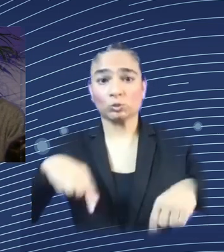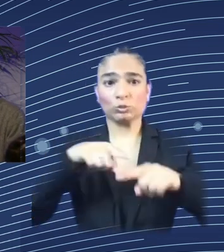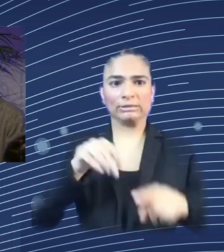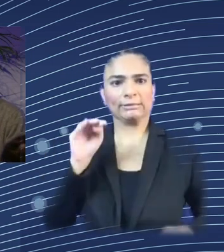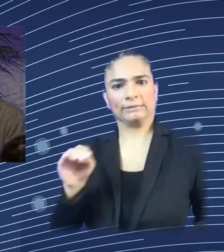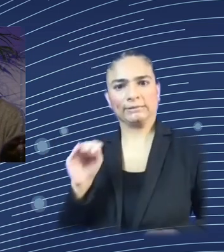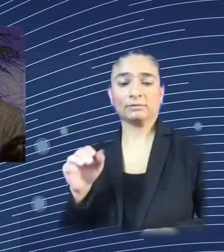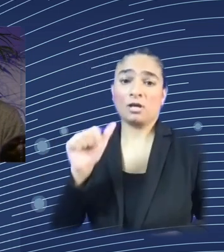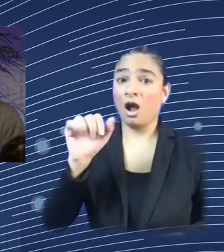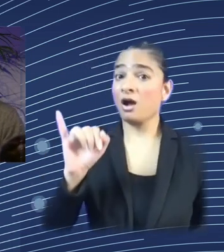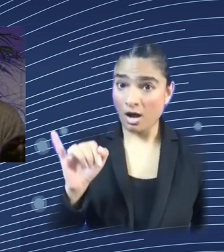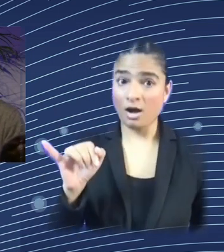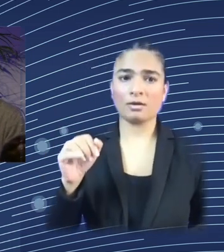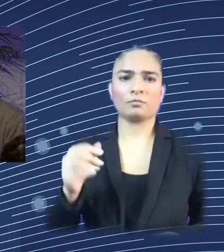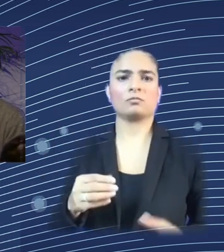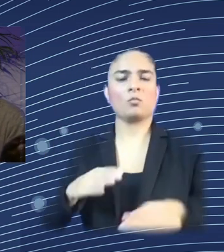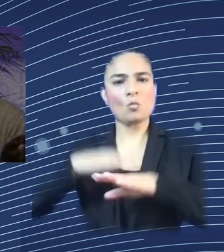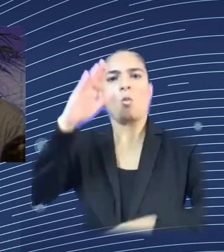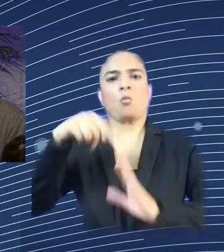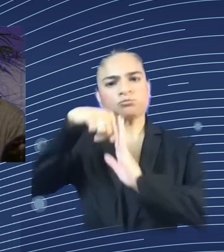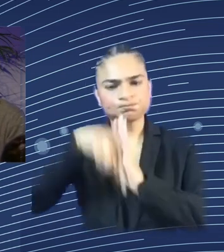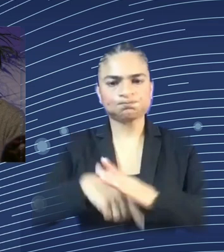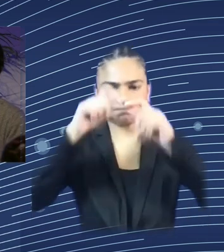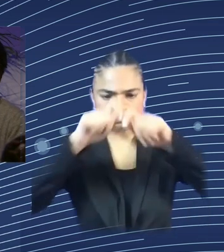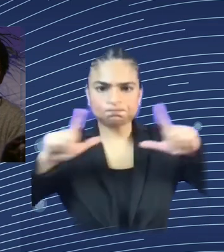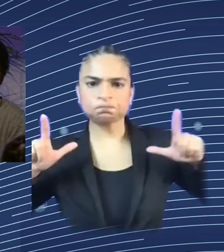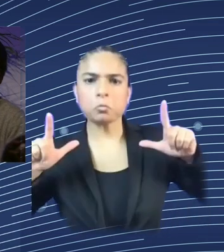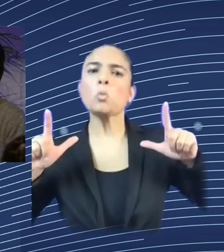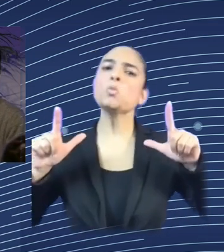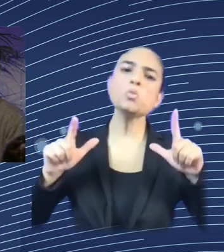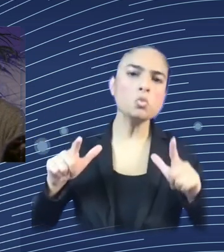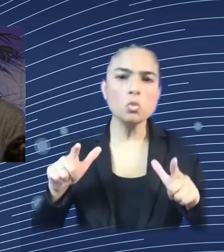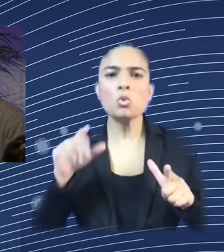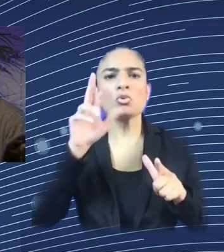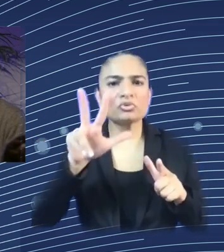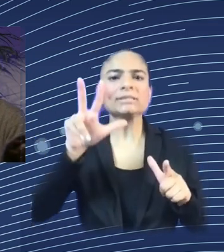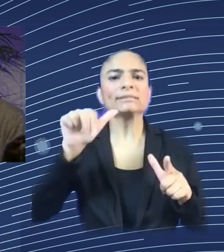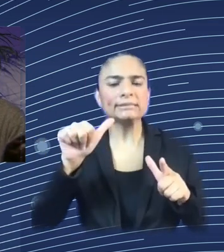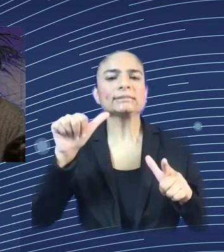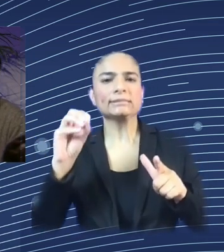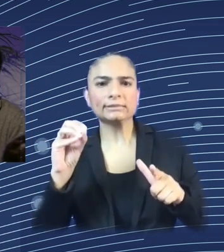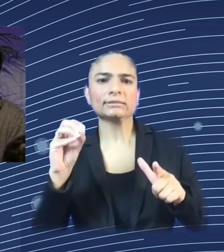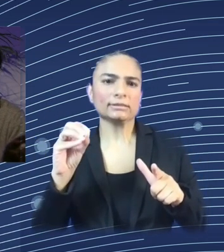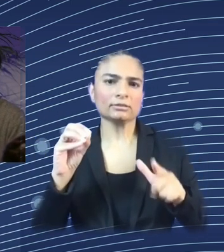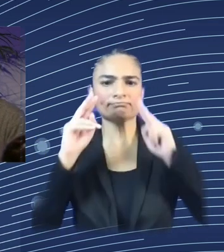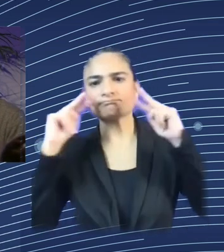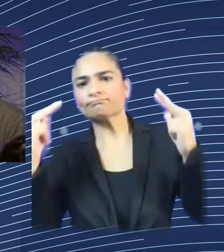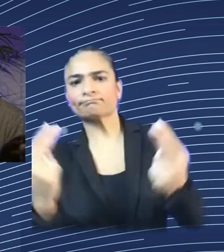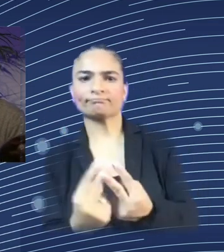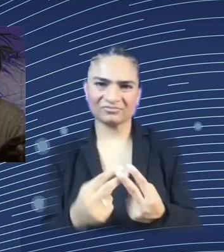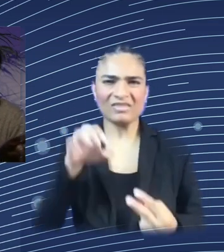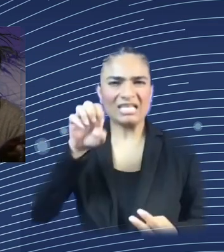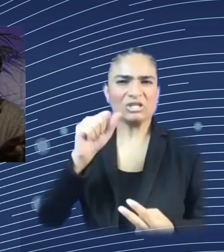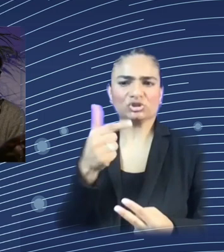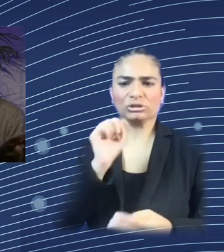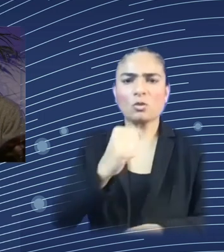other opportunities, but these are more specific and really linked to these enhanced ESG metrics. These are green bonds and climate risks.